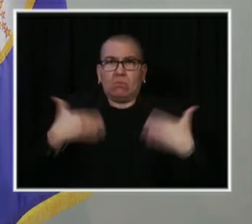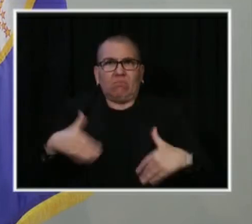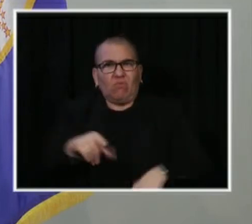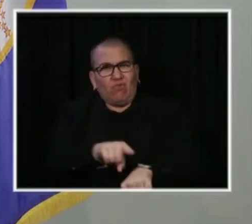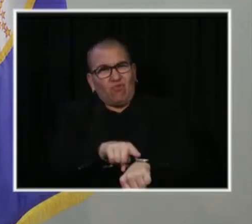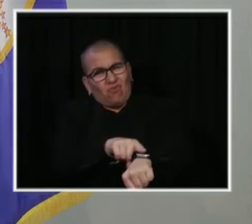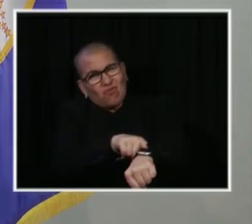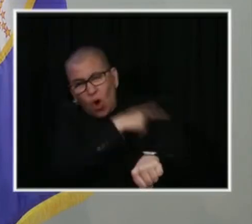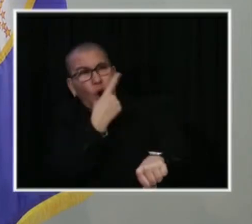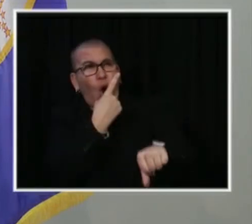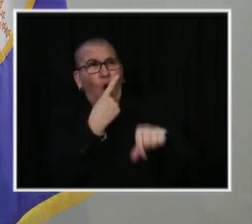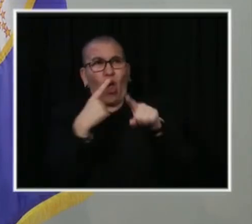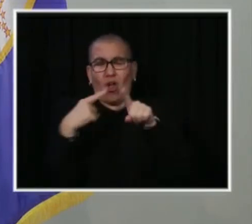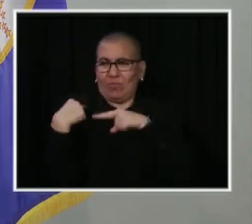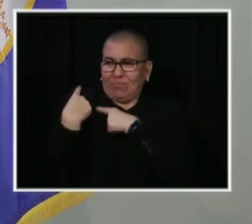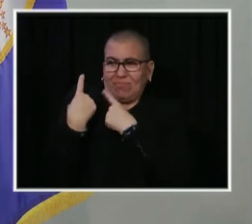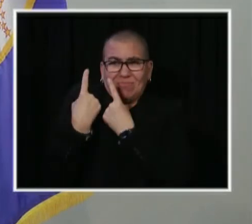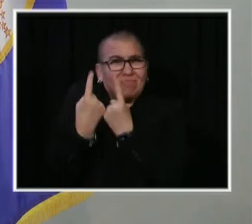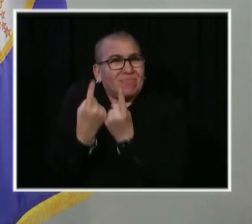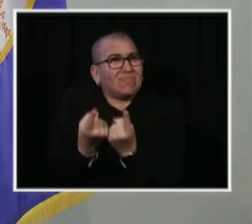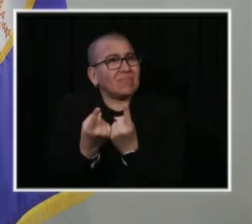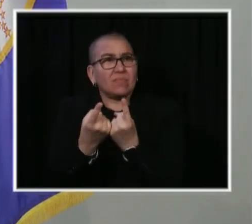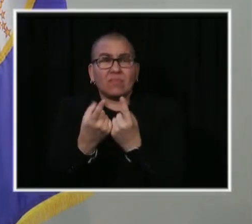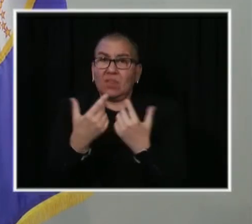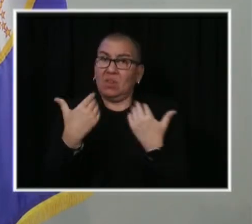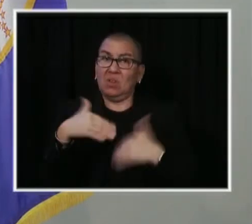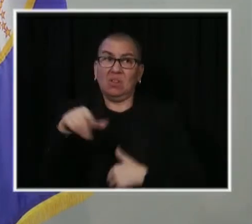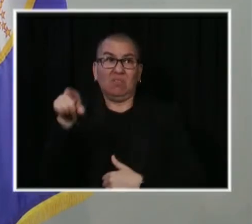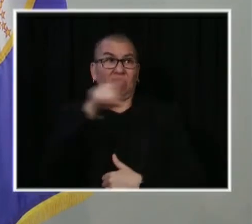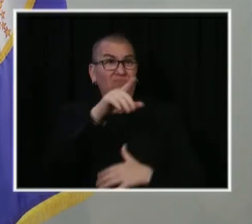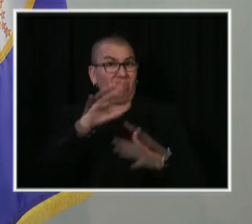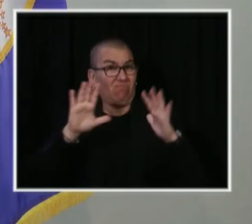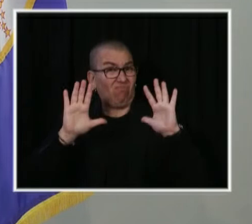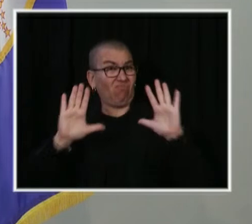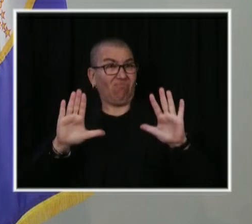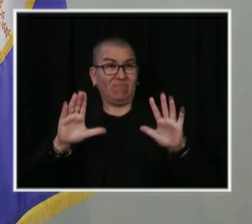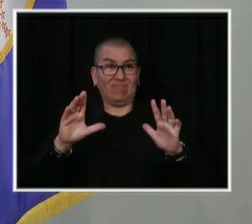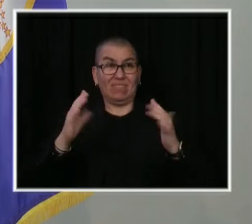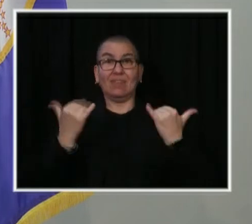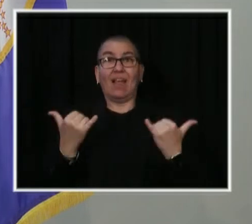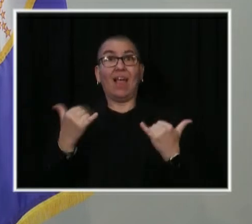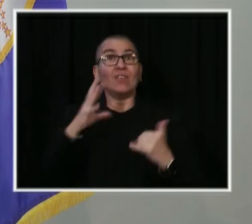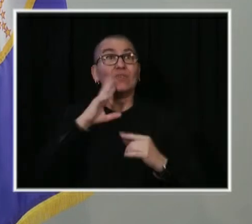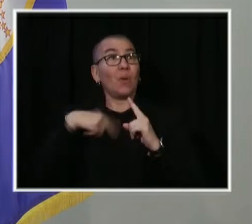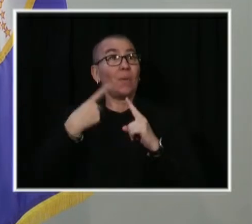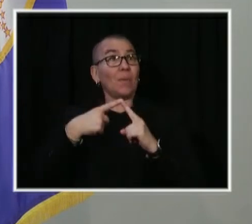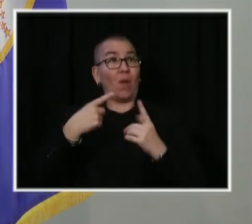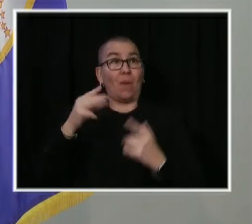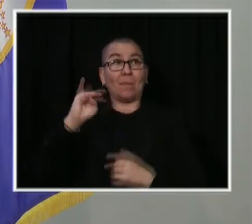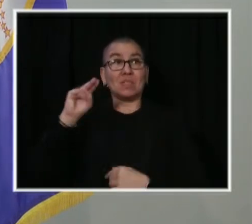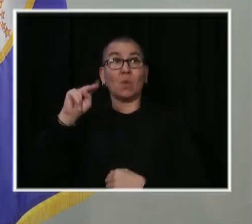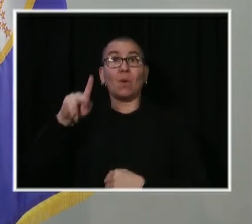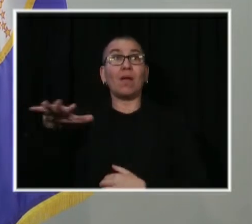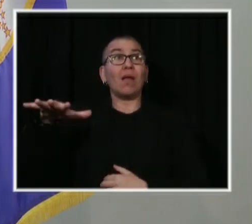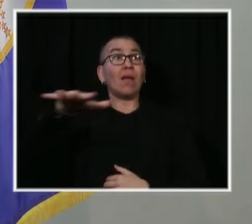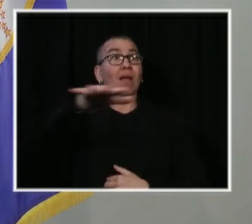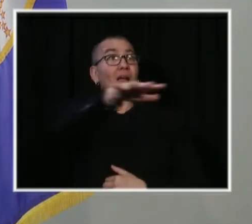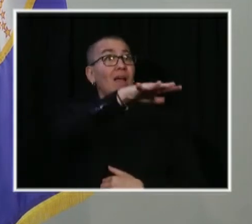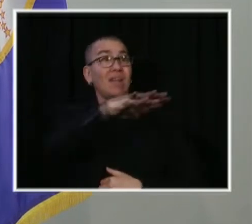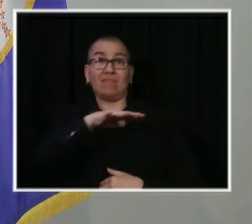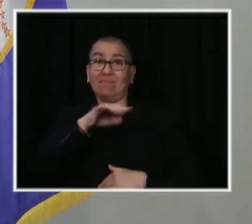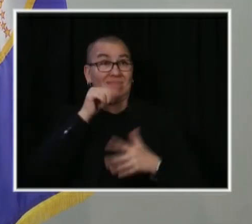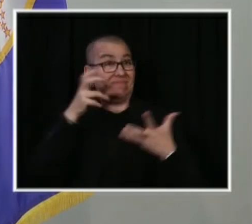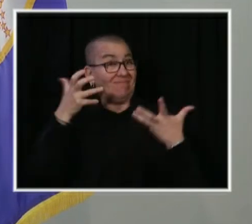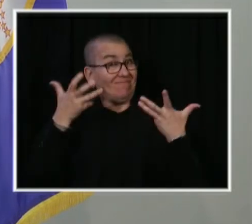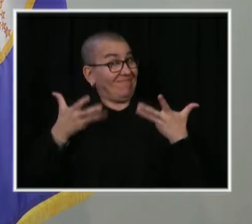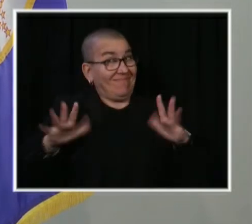the things that needed to be done, and today we want to talk about where we're at. And as all Minnesotans know, the job's not done till it's done,